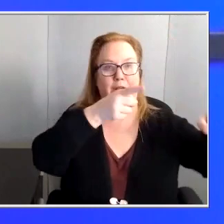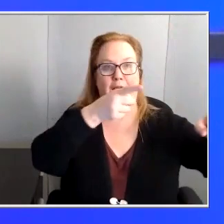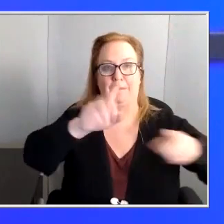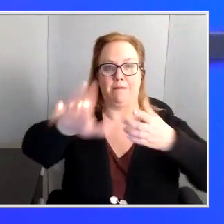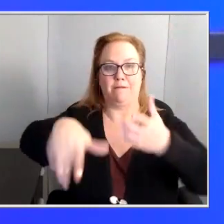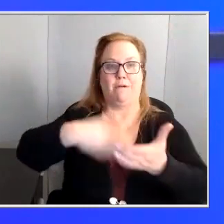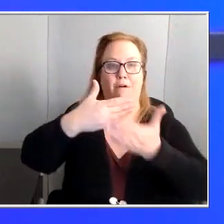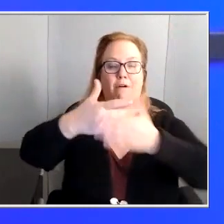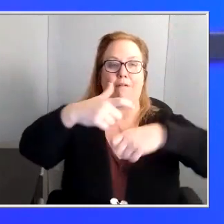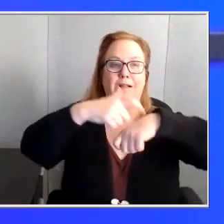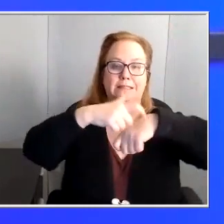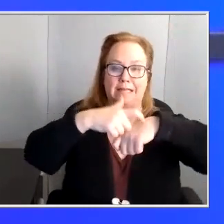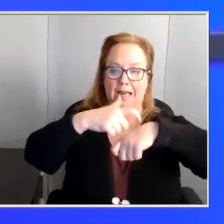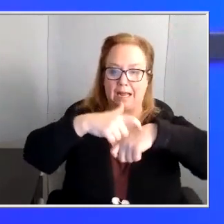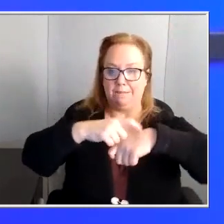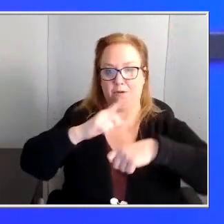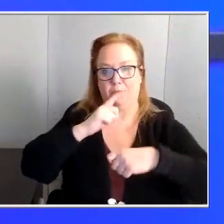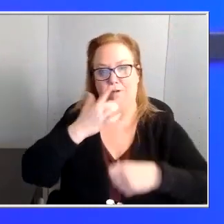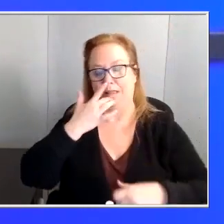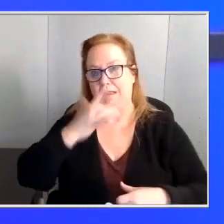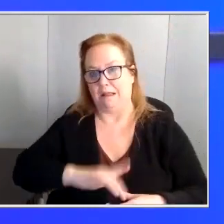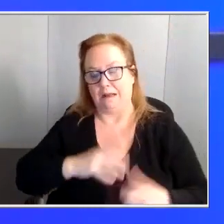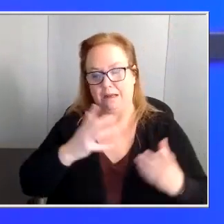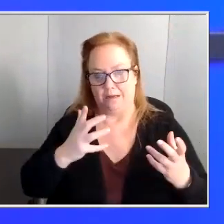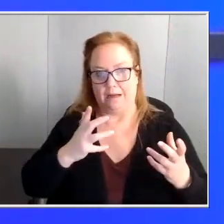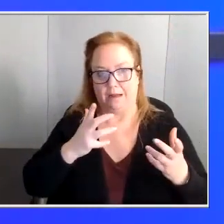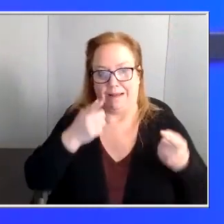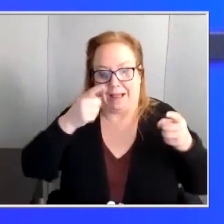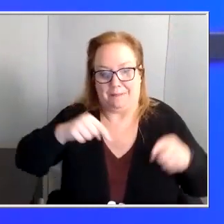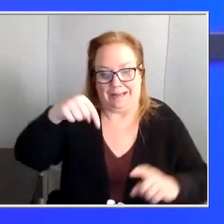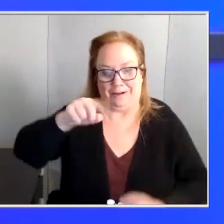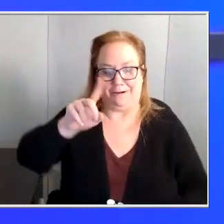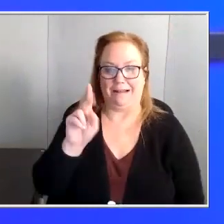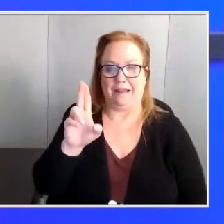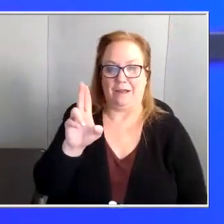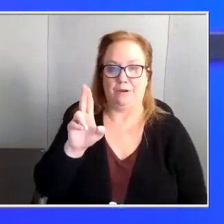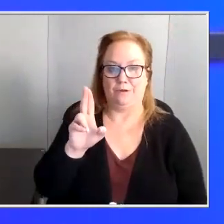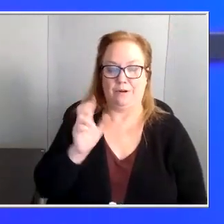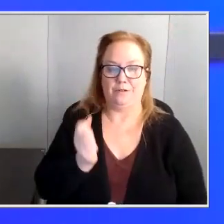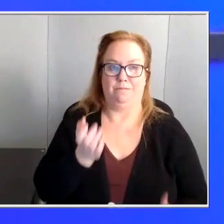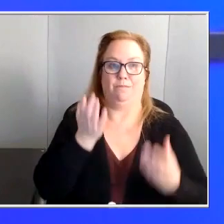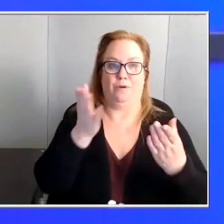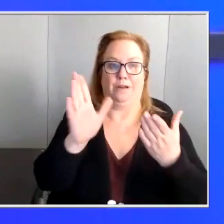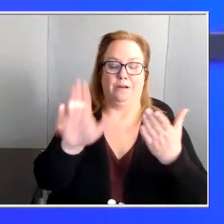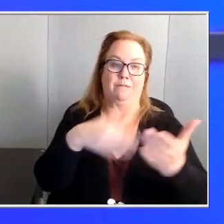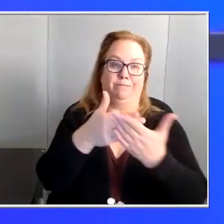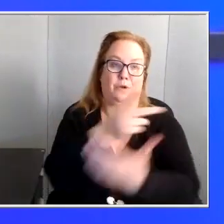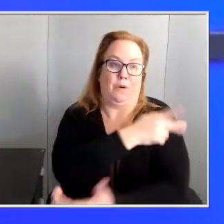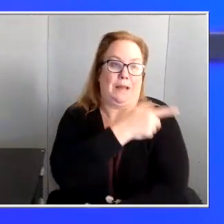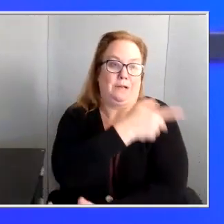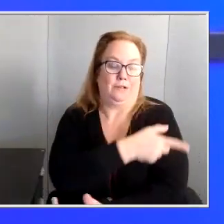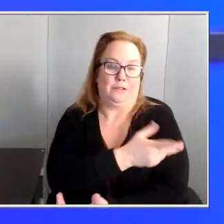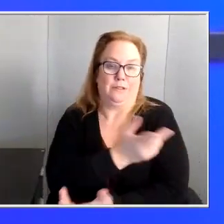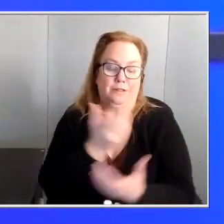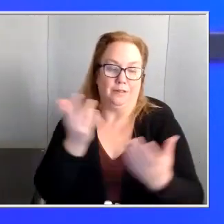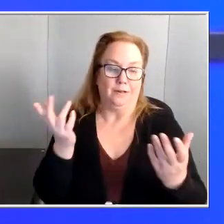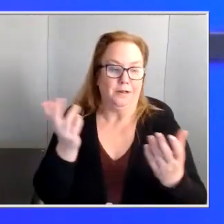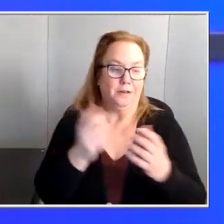and we're really lucky to have a lot of it happening here and to be able to bring a lot of it to our patients. So I think it just